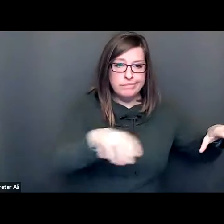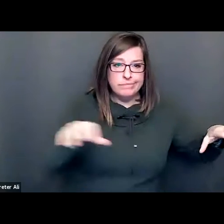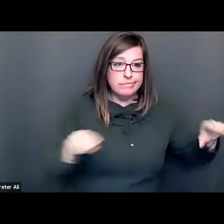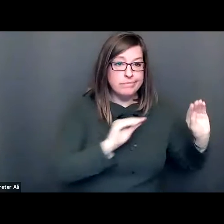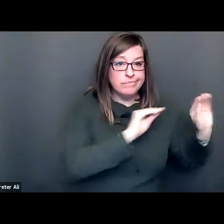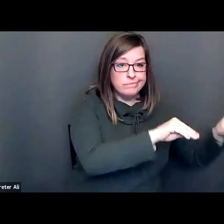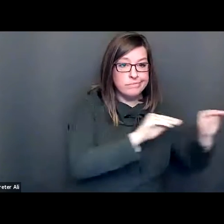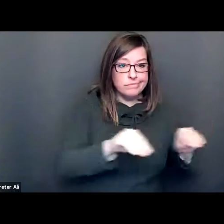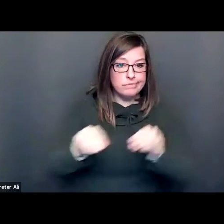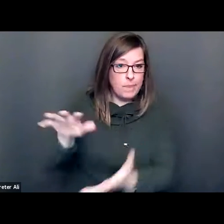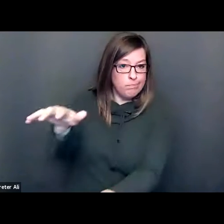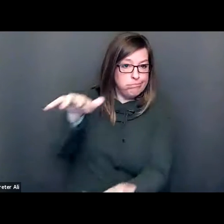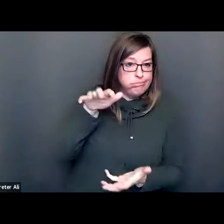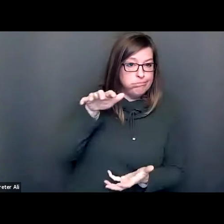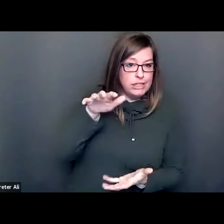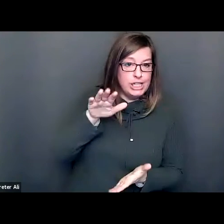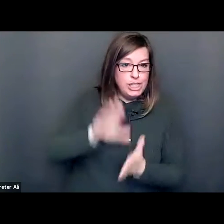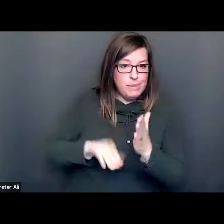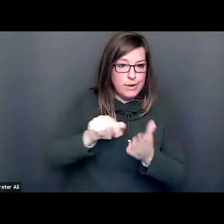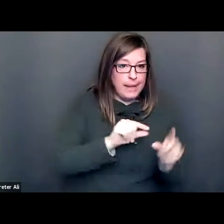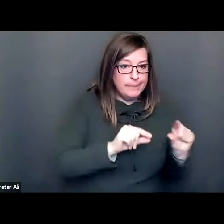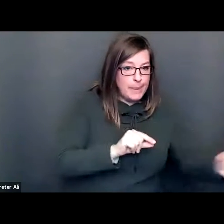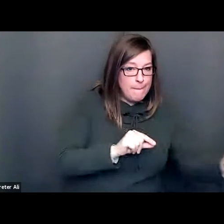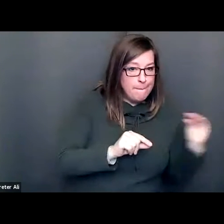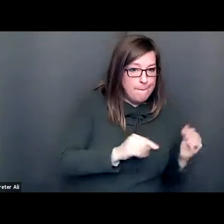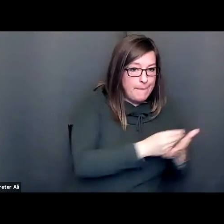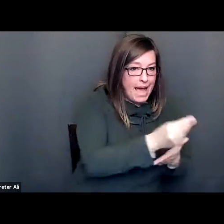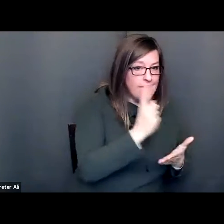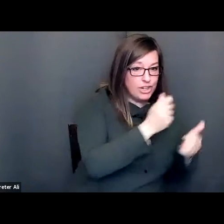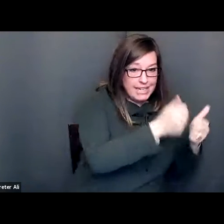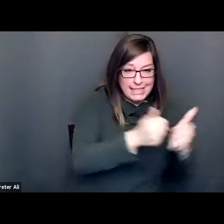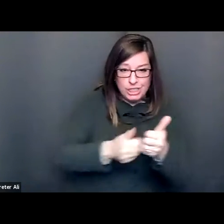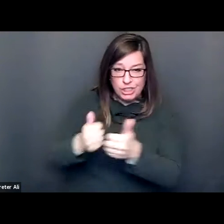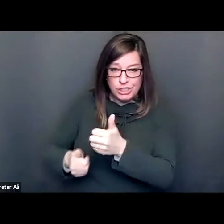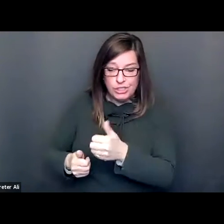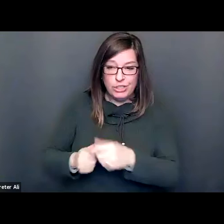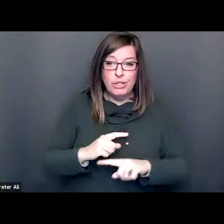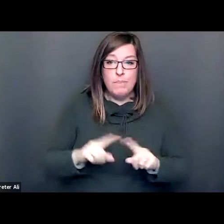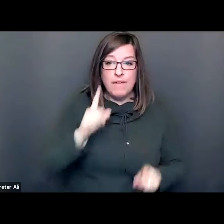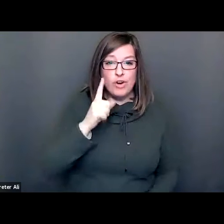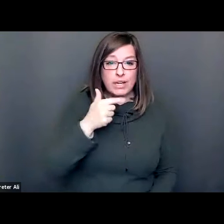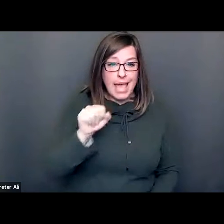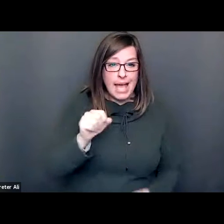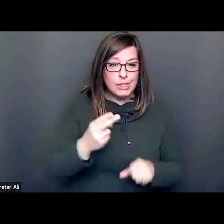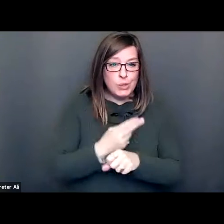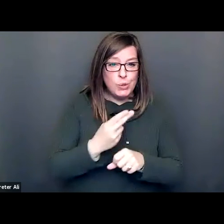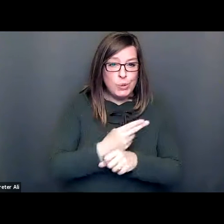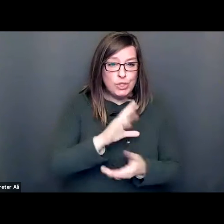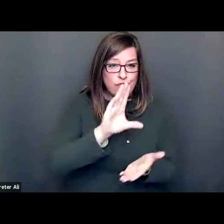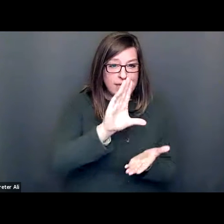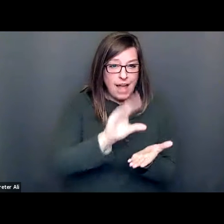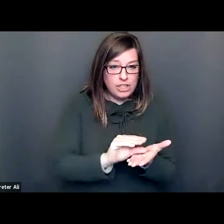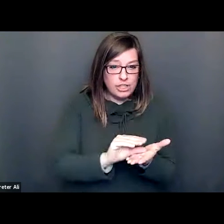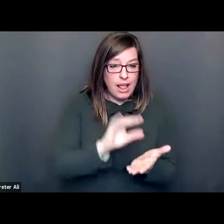you can also use the savings from gas use reduction to pay